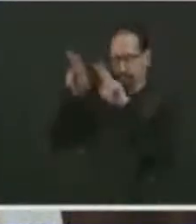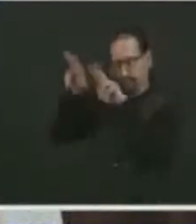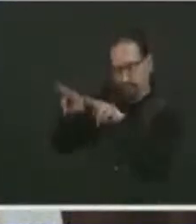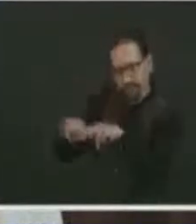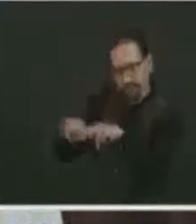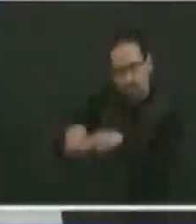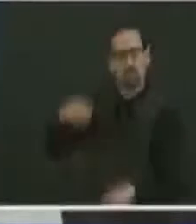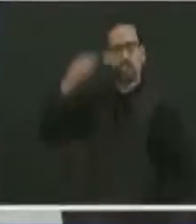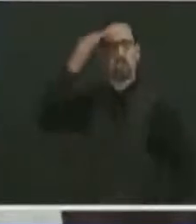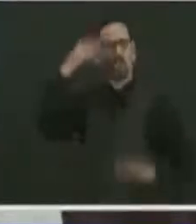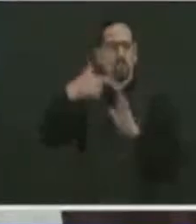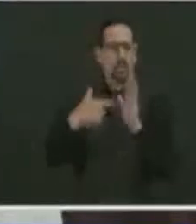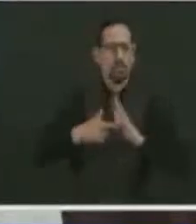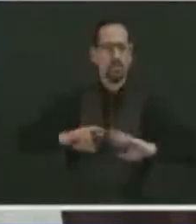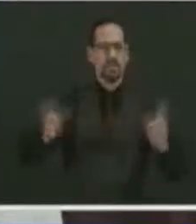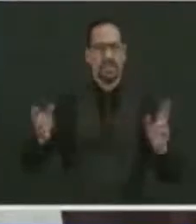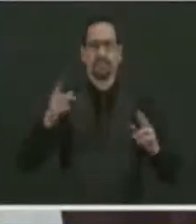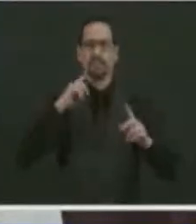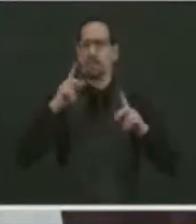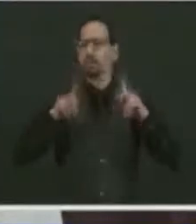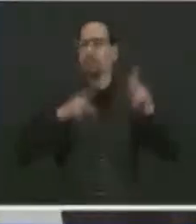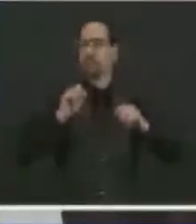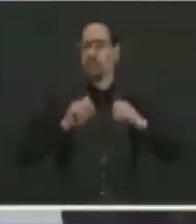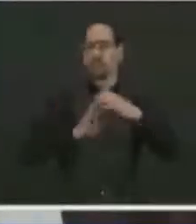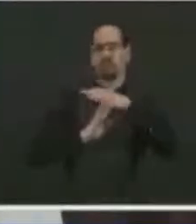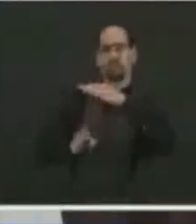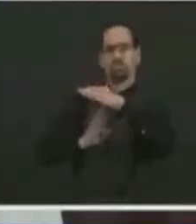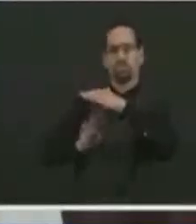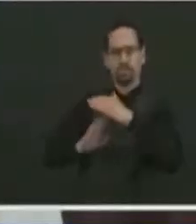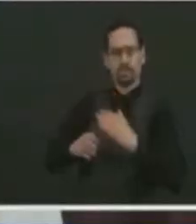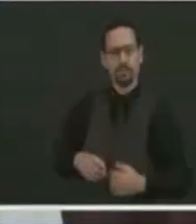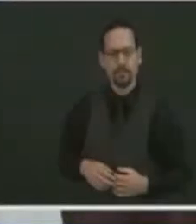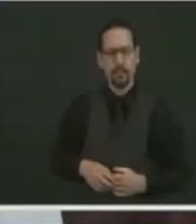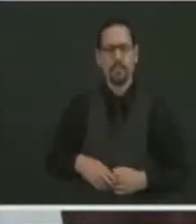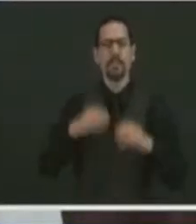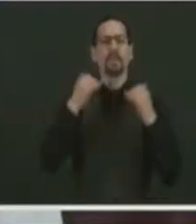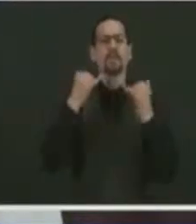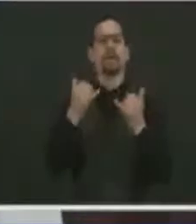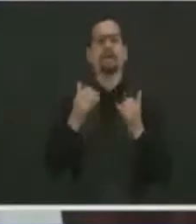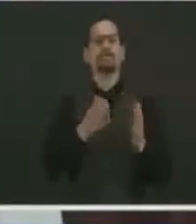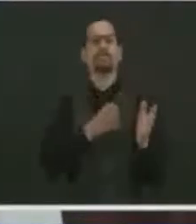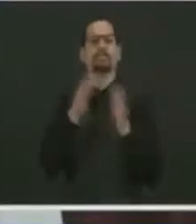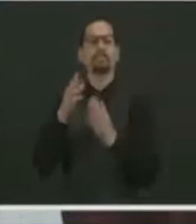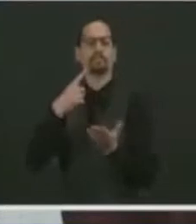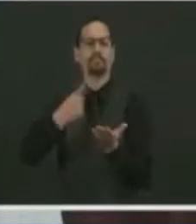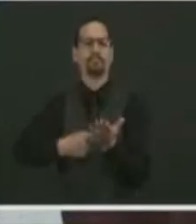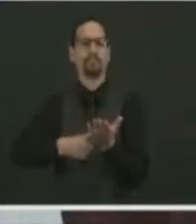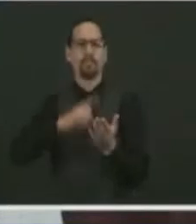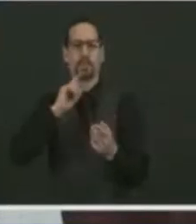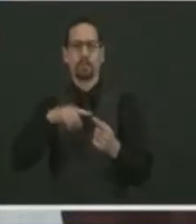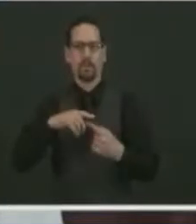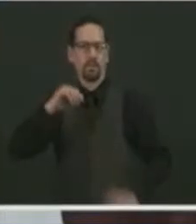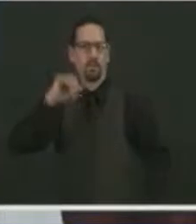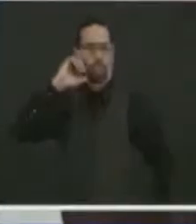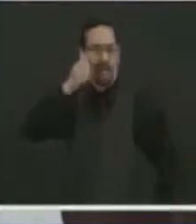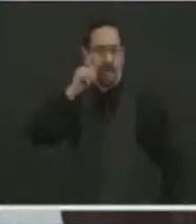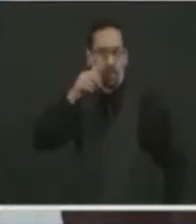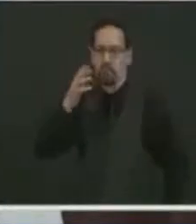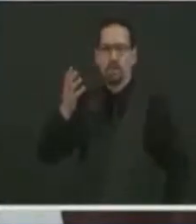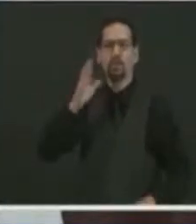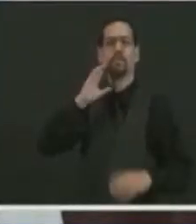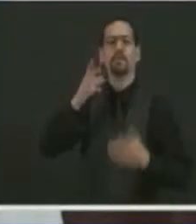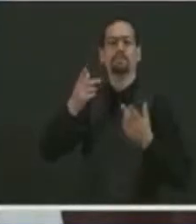Tomorrow, so that's gyms. Tomorrow, we'll be talking about the new guidelines for indoor dining.